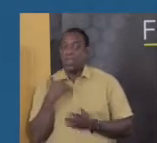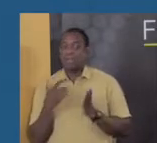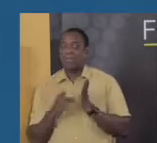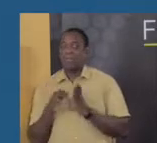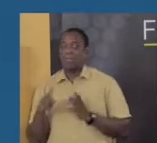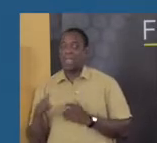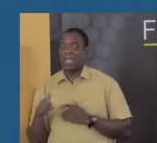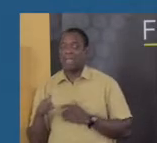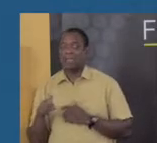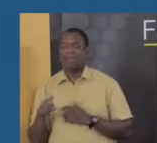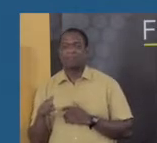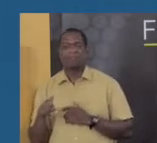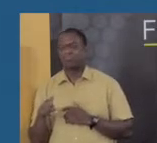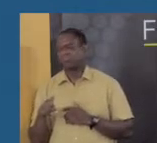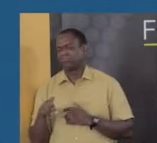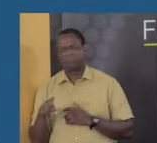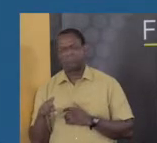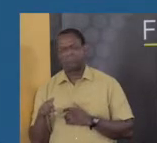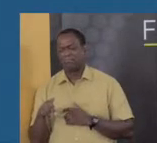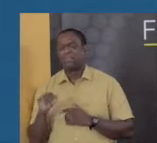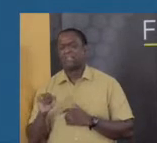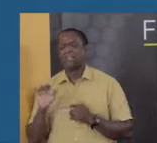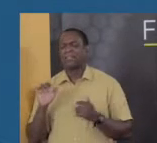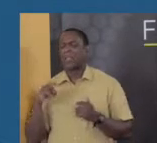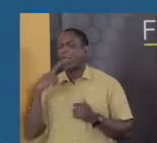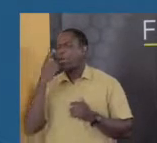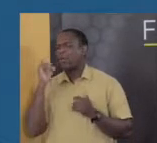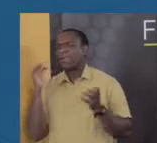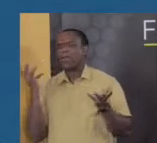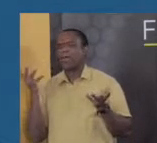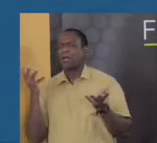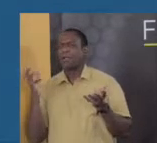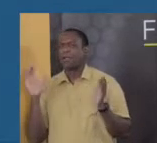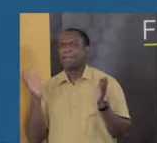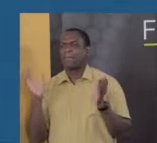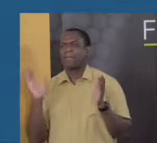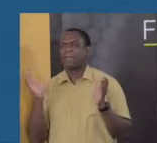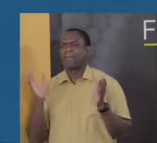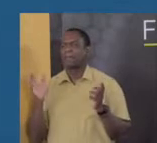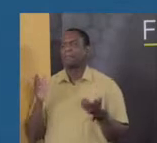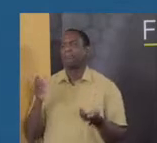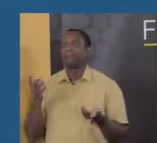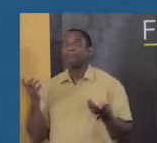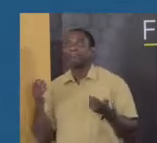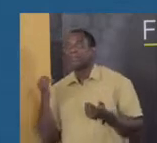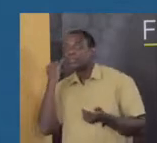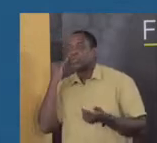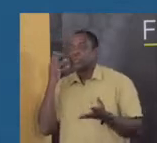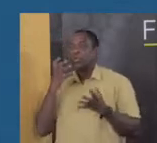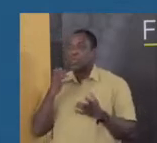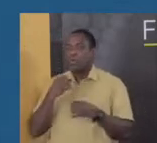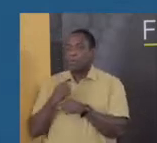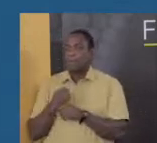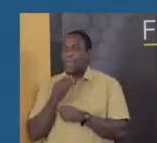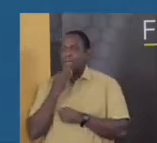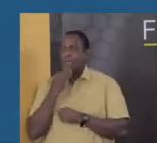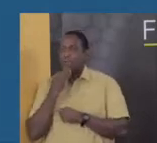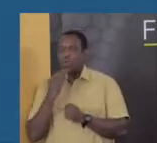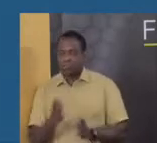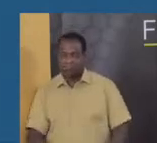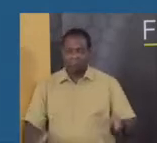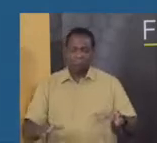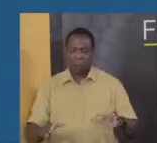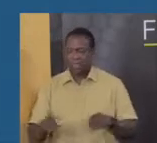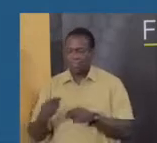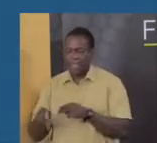pack, you can compare that into tossing some eggs and flour into a bowl without